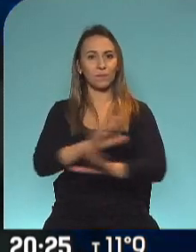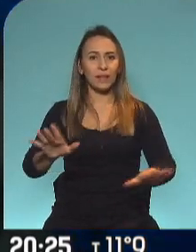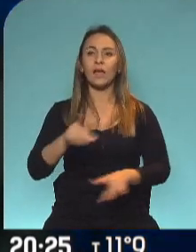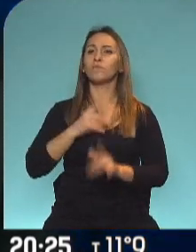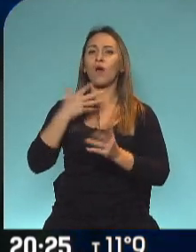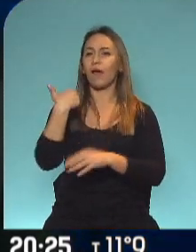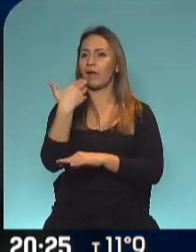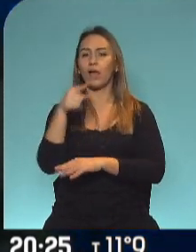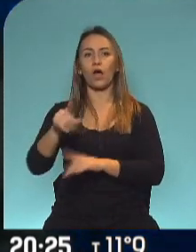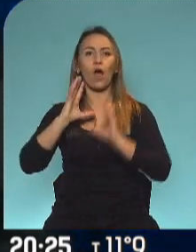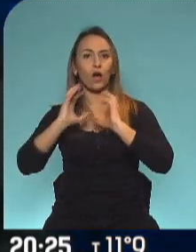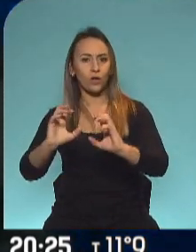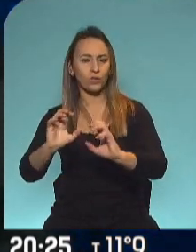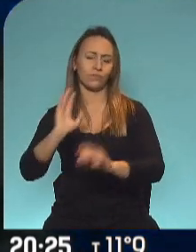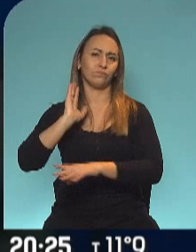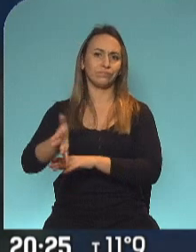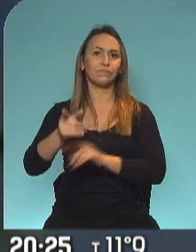and COVID-19 together.